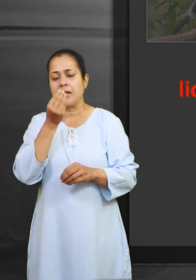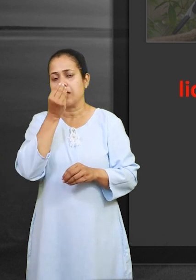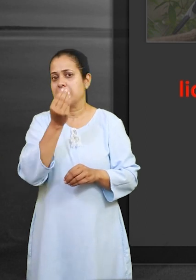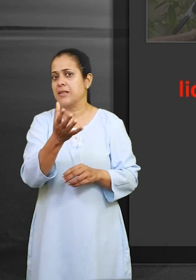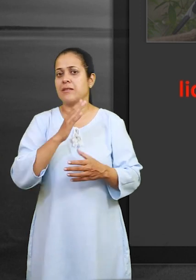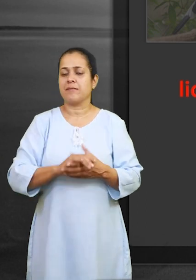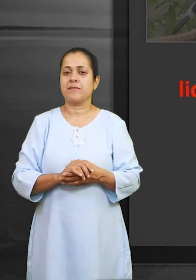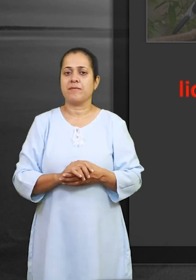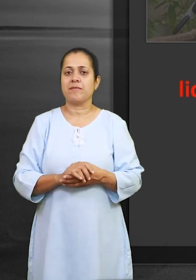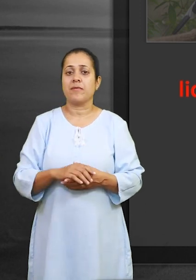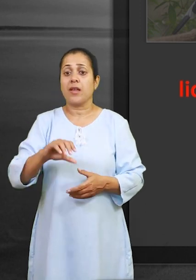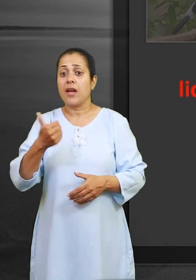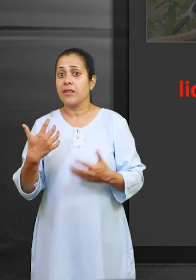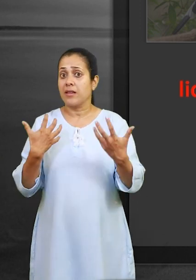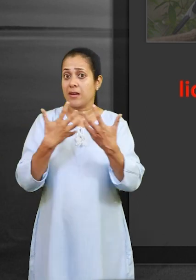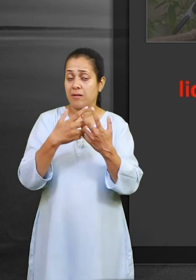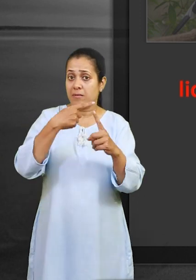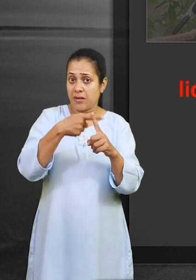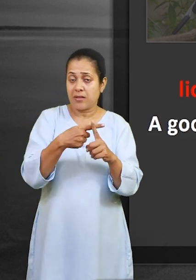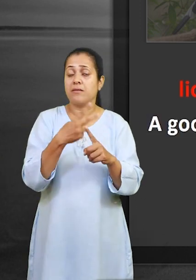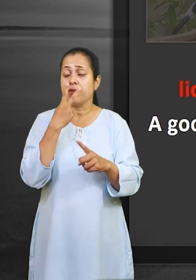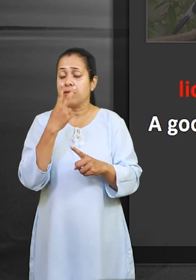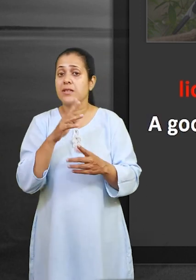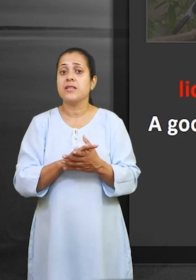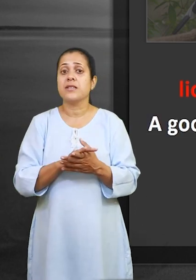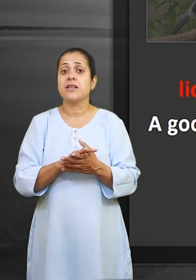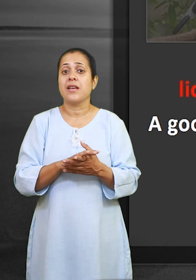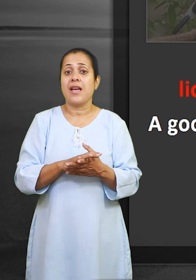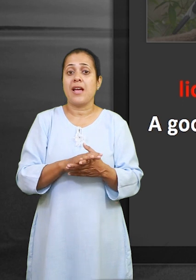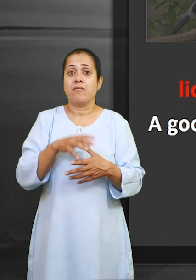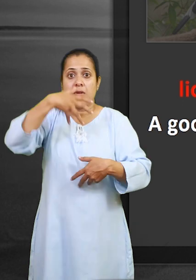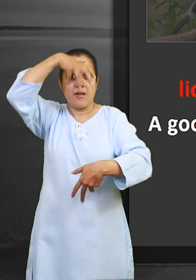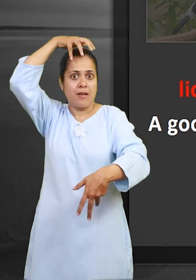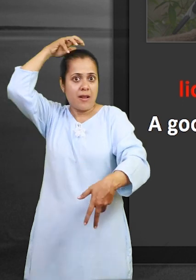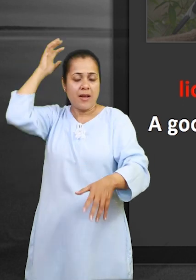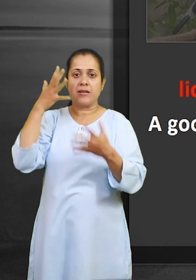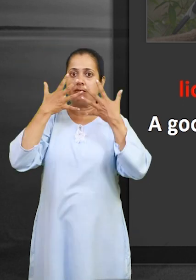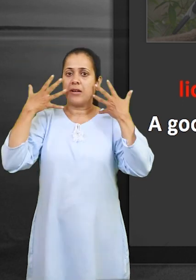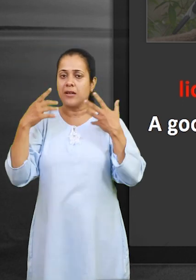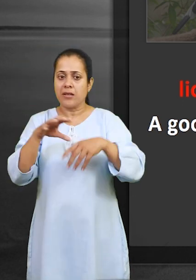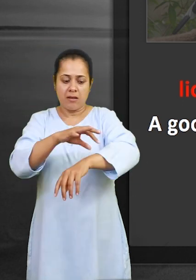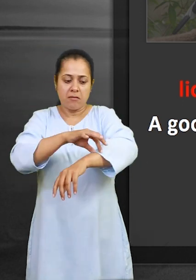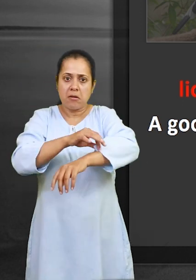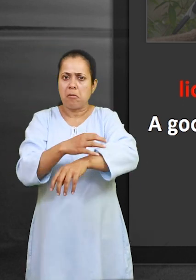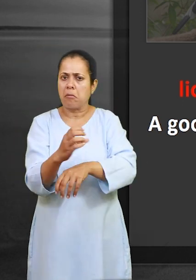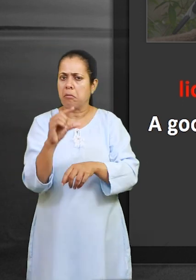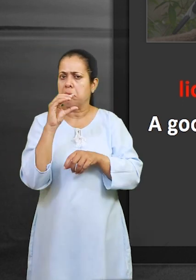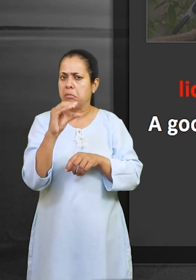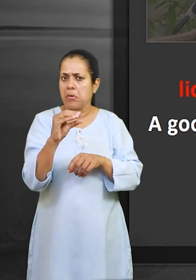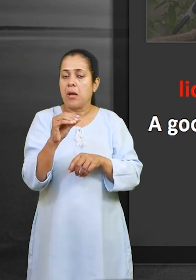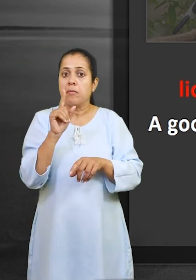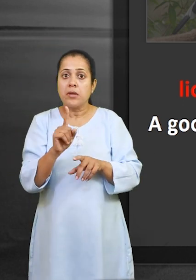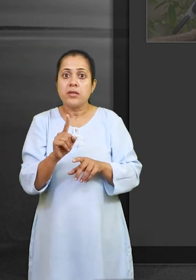Another adaptation that is seen in animals is lion and tigers. They have thick skin and